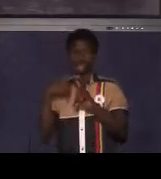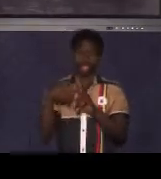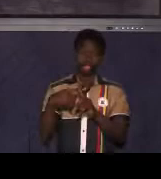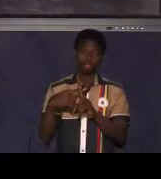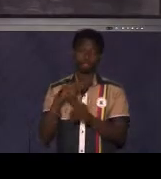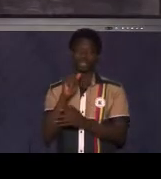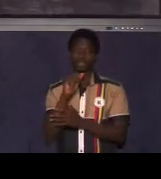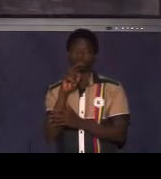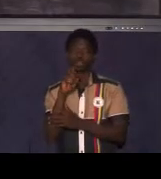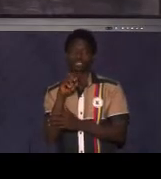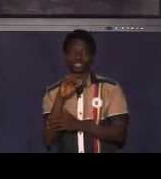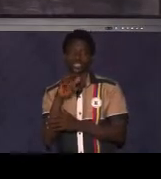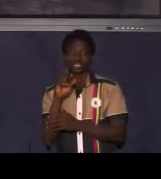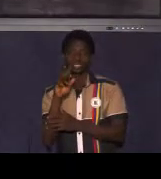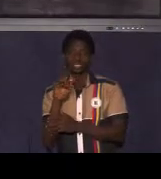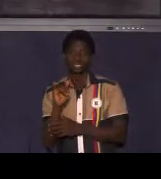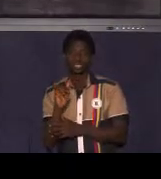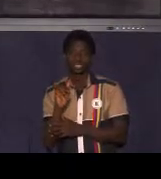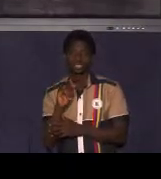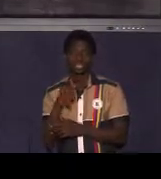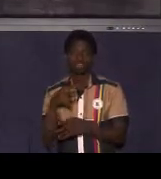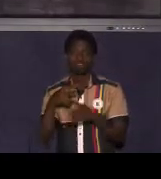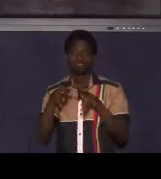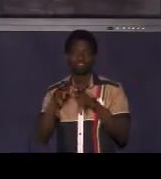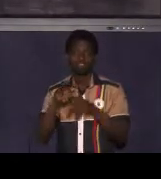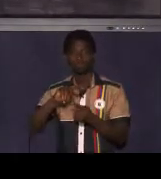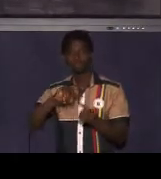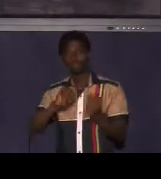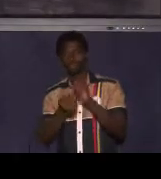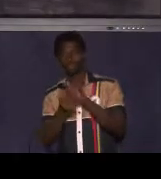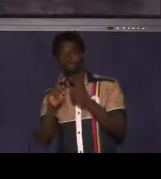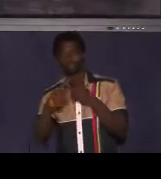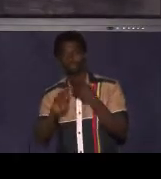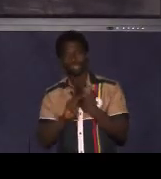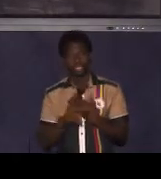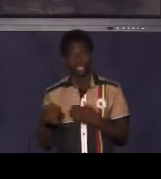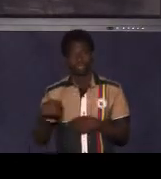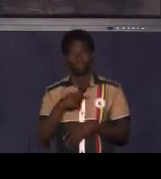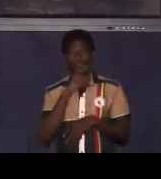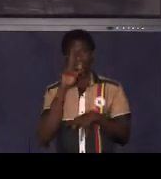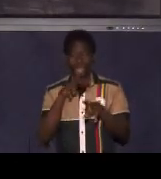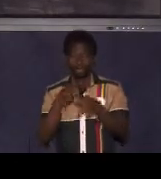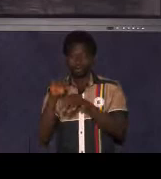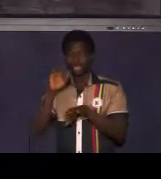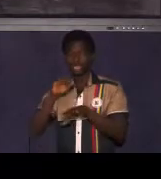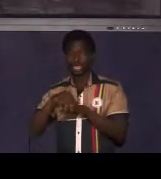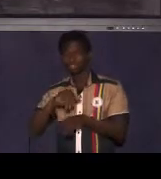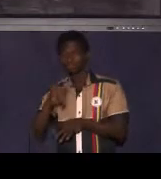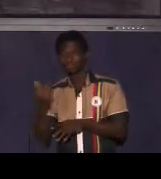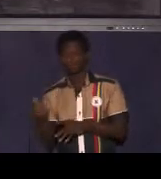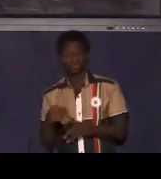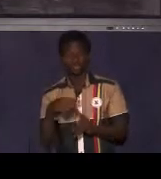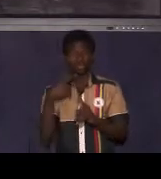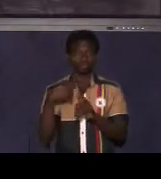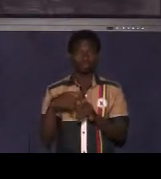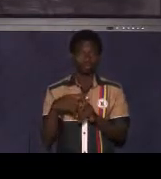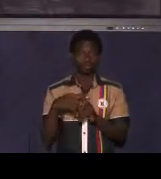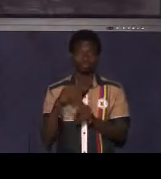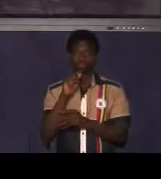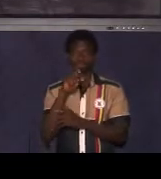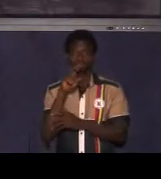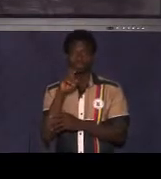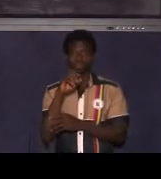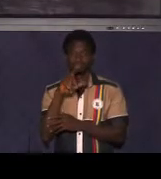Now, other affirmative auxiliary verbs turned into negative. We're looking at other affirmative